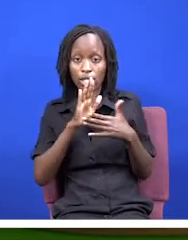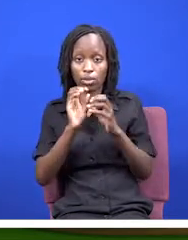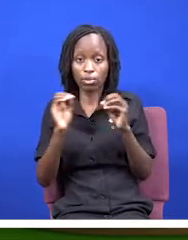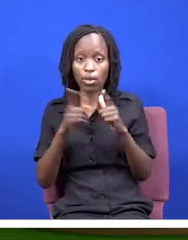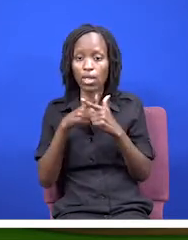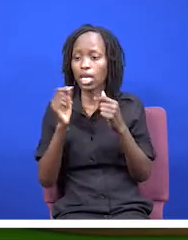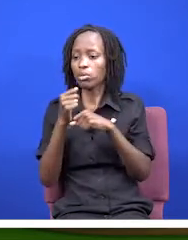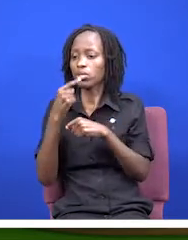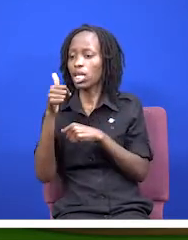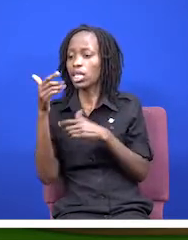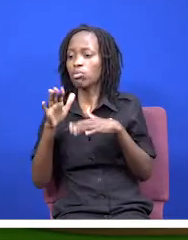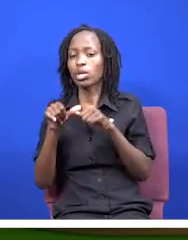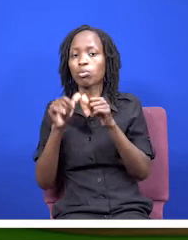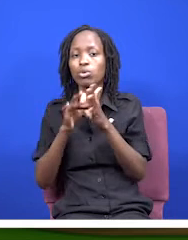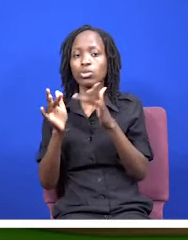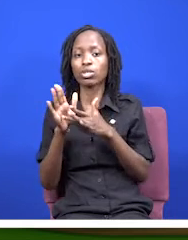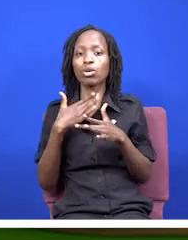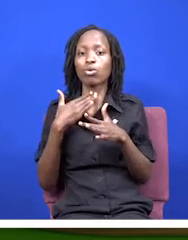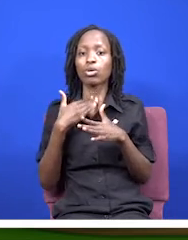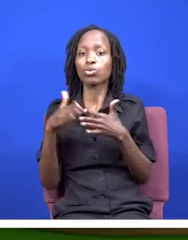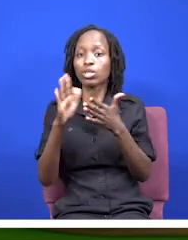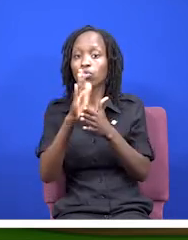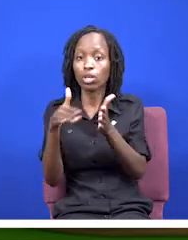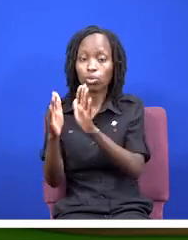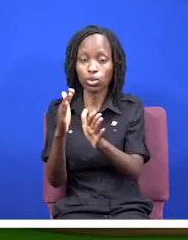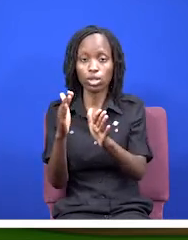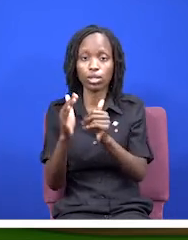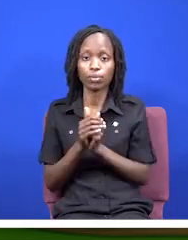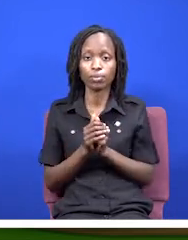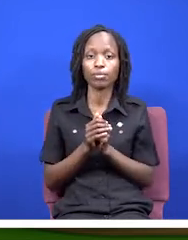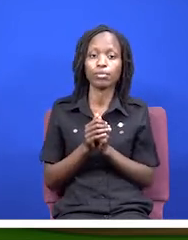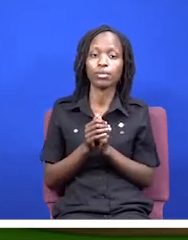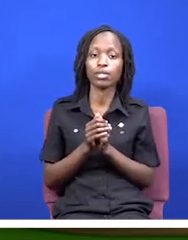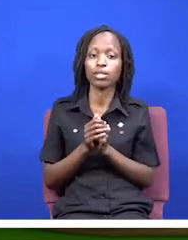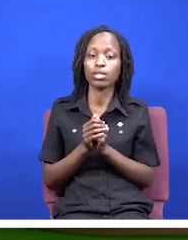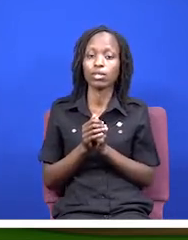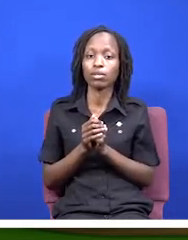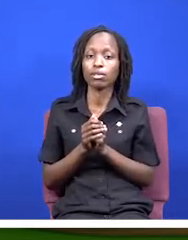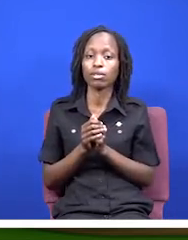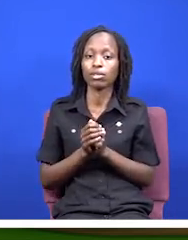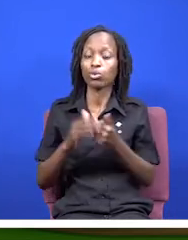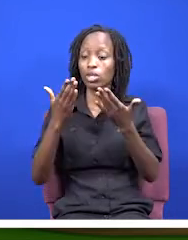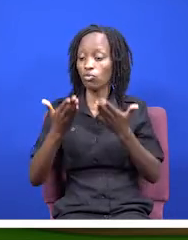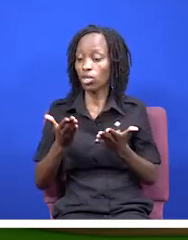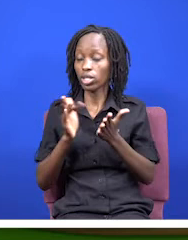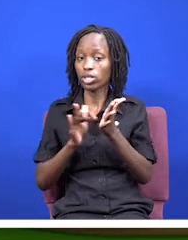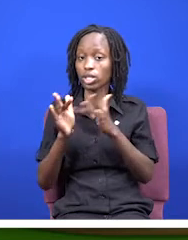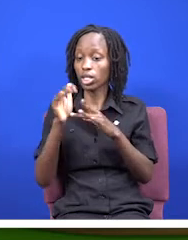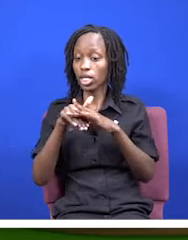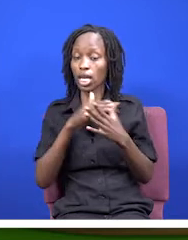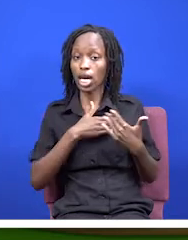then you are not able to tell others about Jesus. So I'd like to give us an opportunity, boys and girls, to